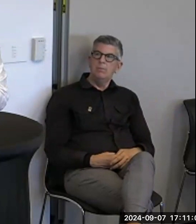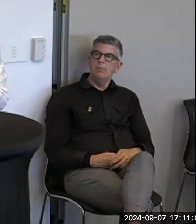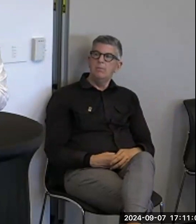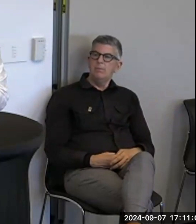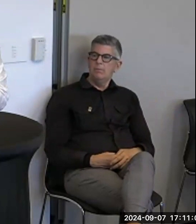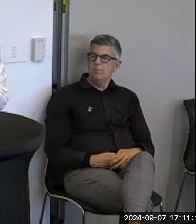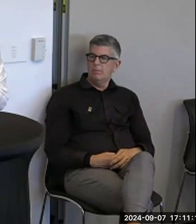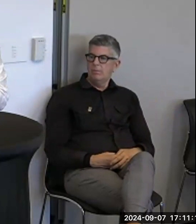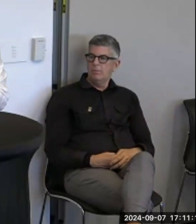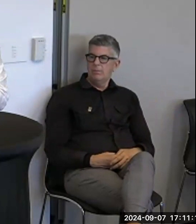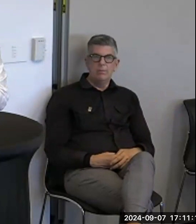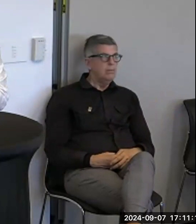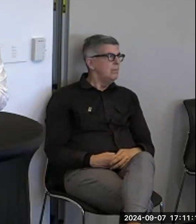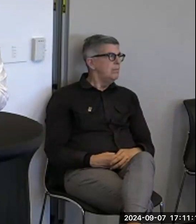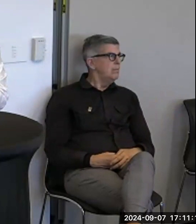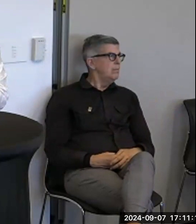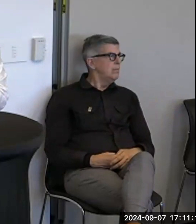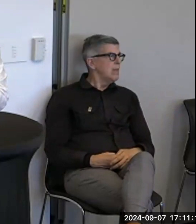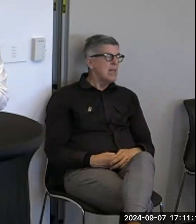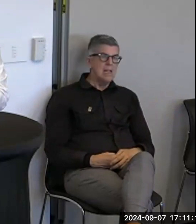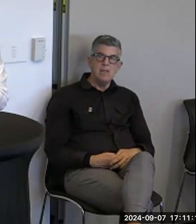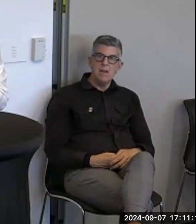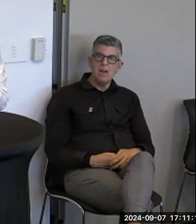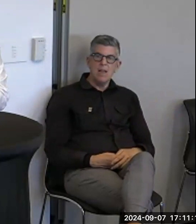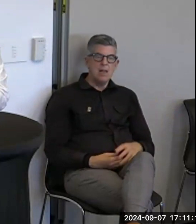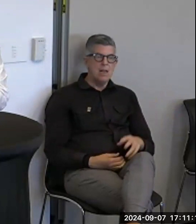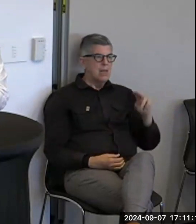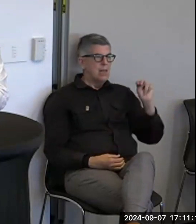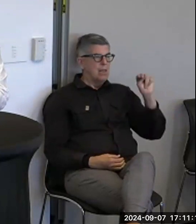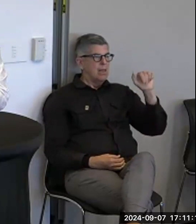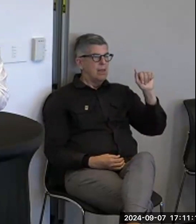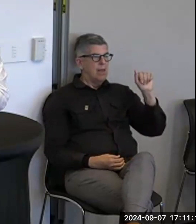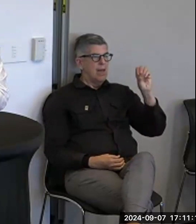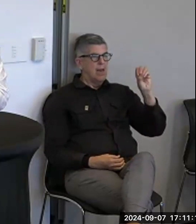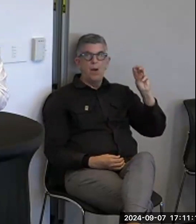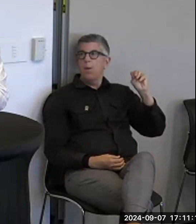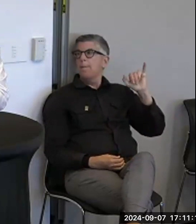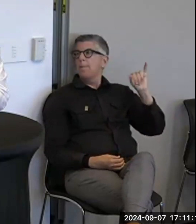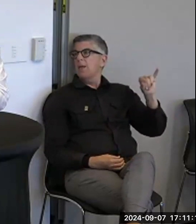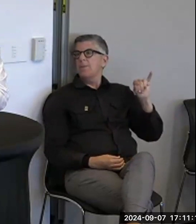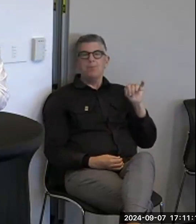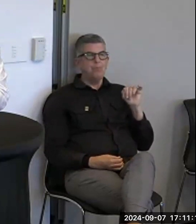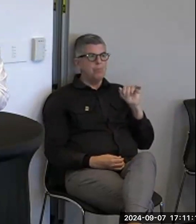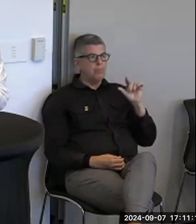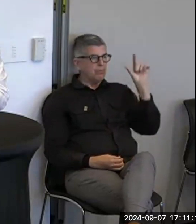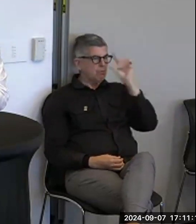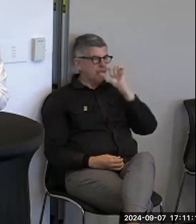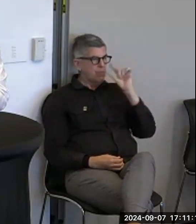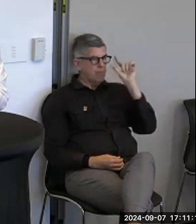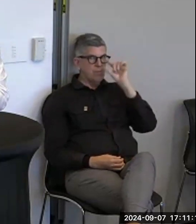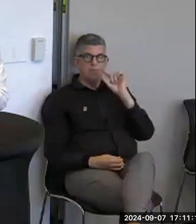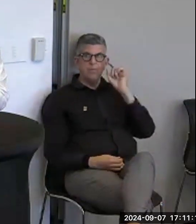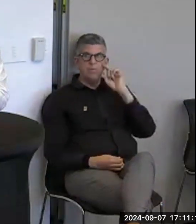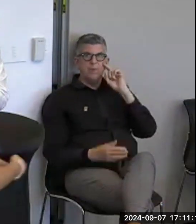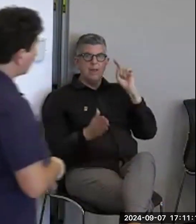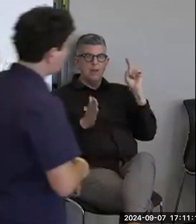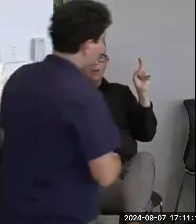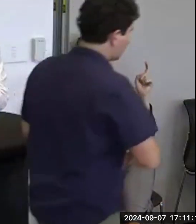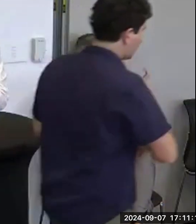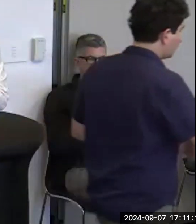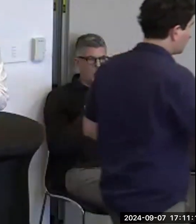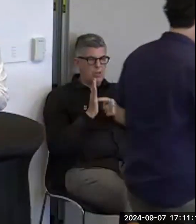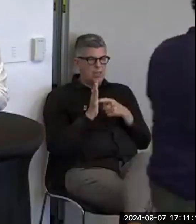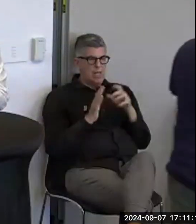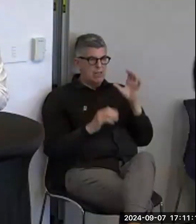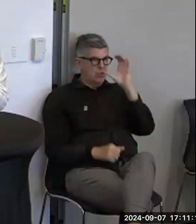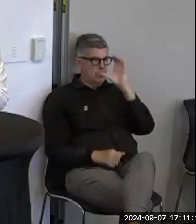Or Greg? Hi, it's Naomi. Google is recognizing this is just the search